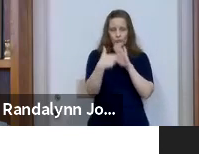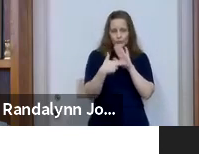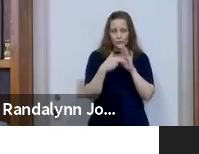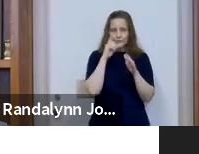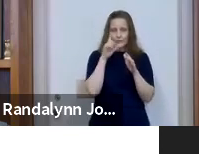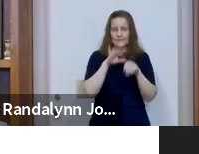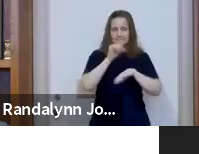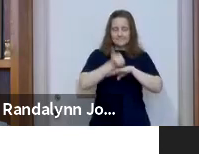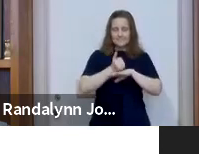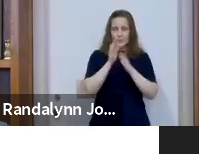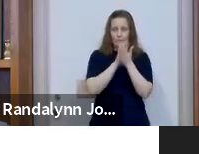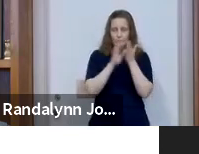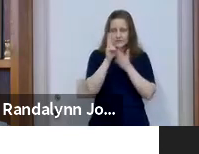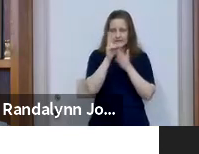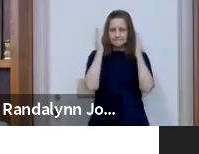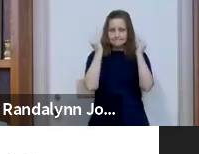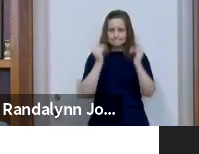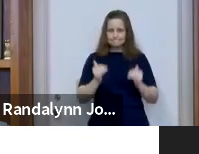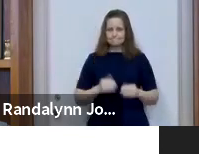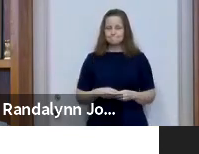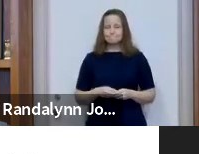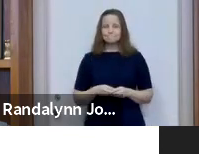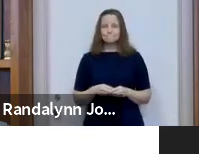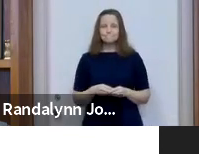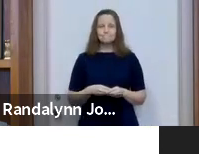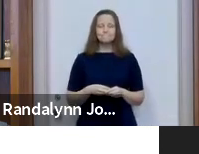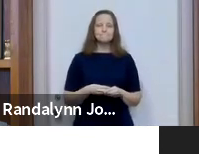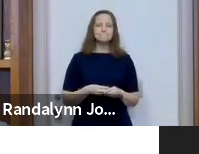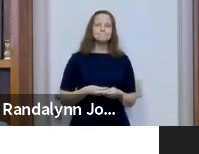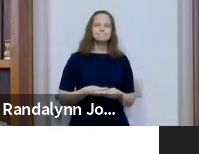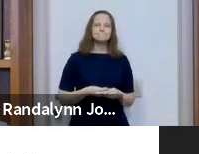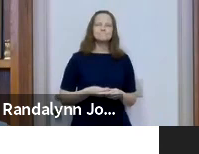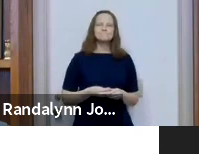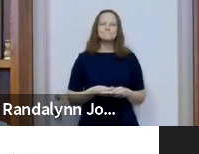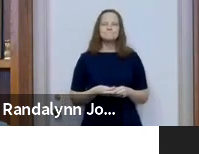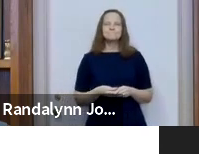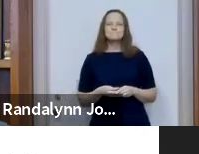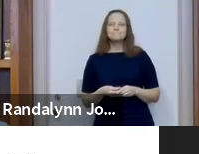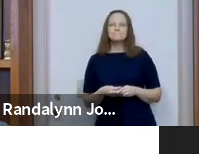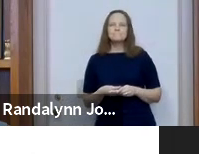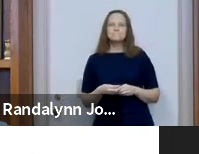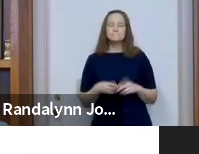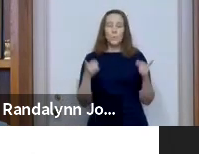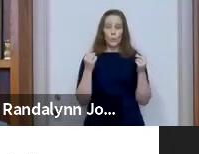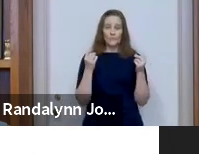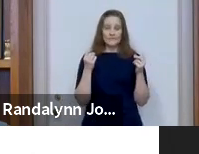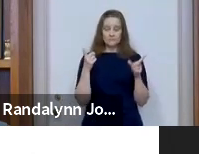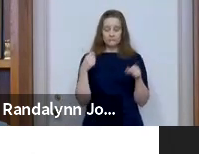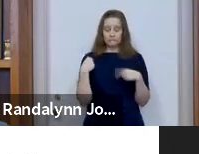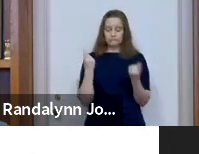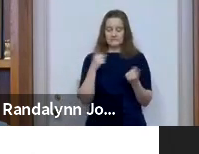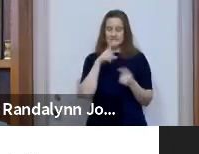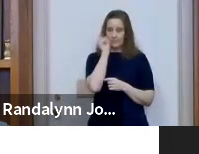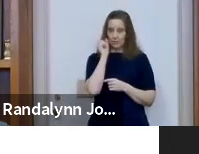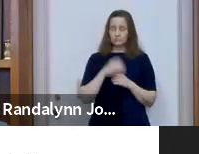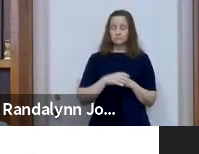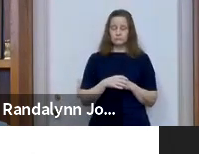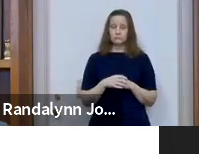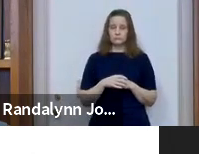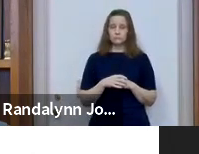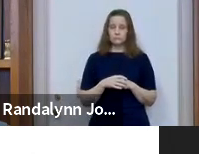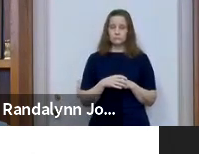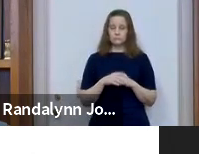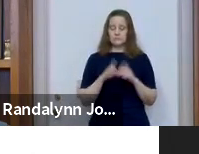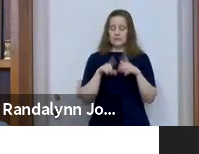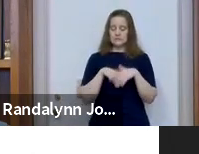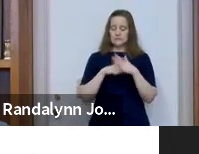university. The next slide, Jim. All right, so what have we done this past summer? Well, we began prepping